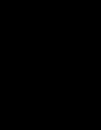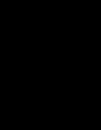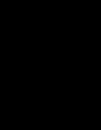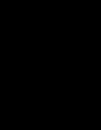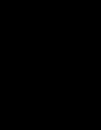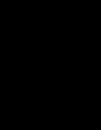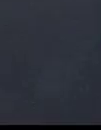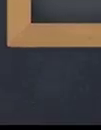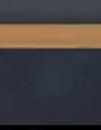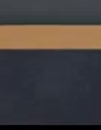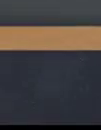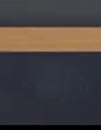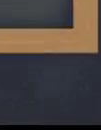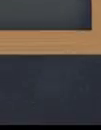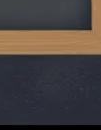national educator.